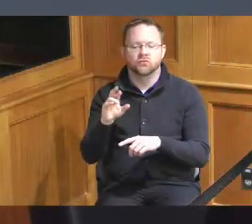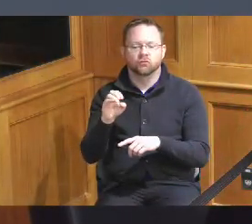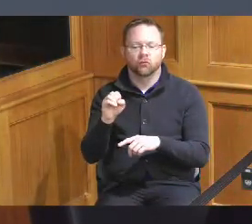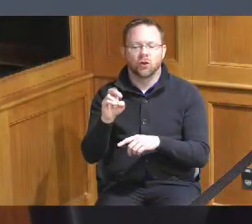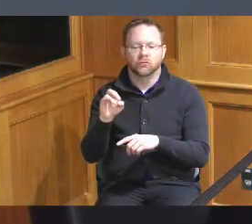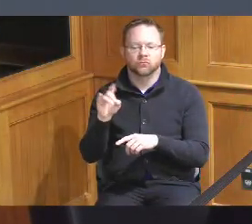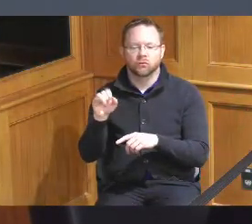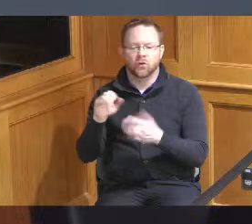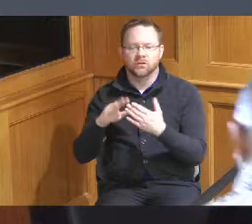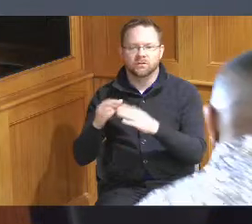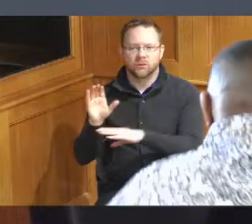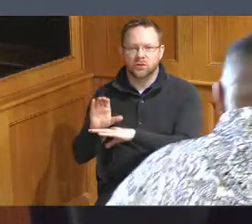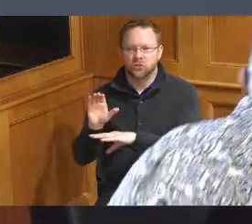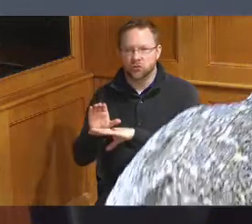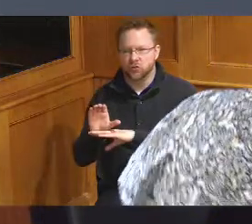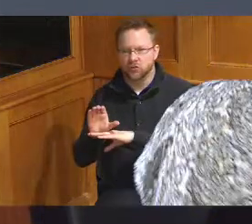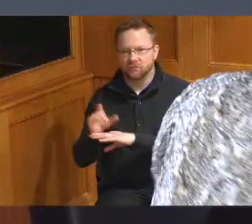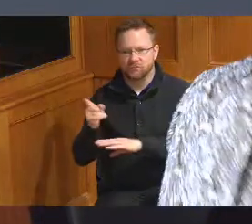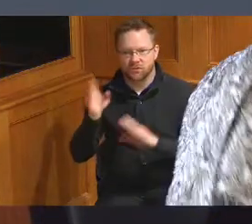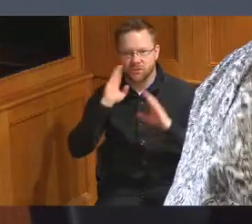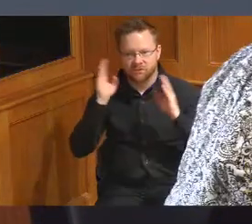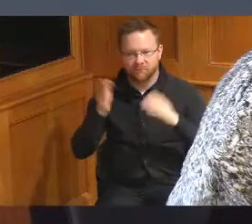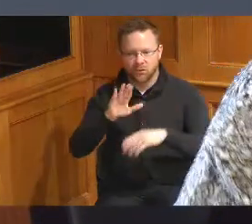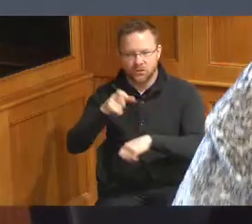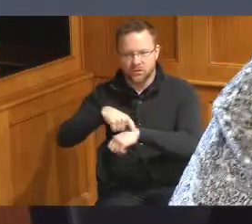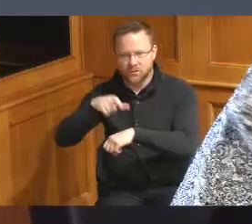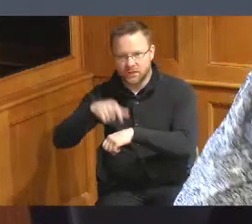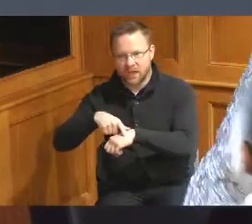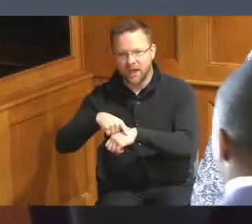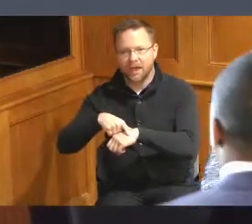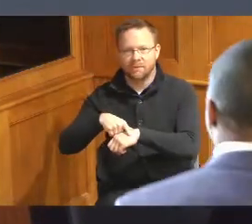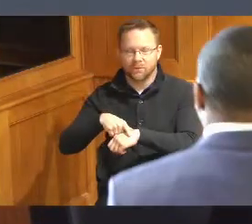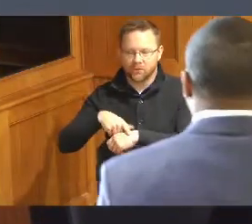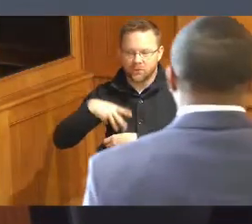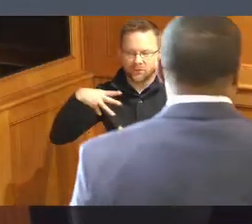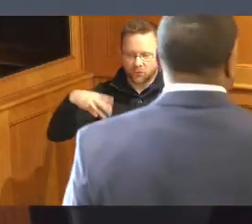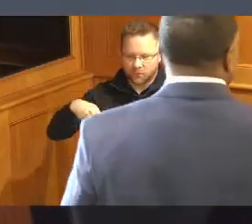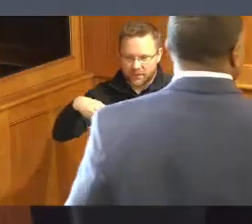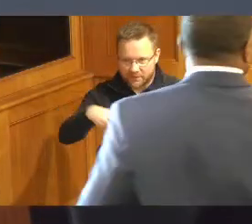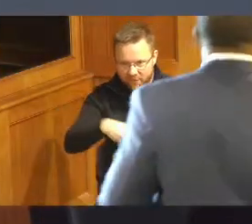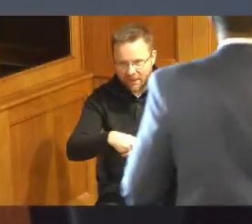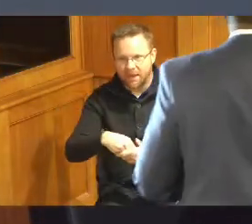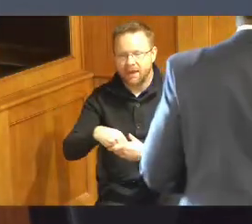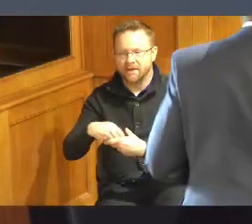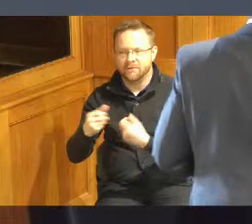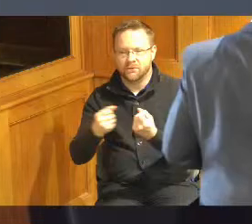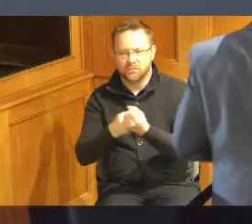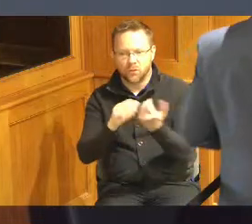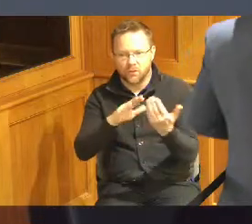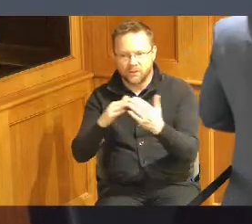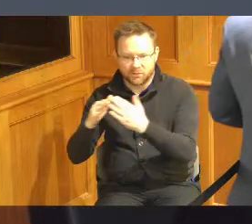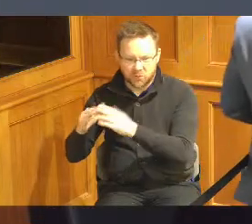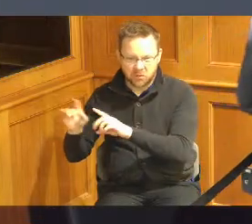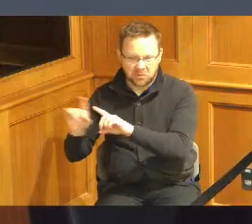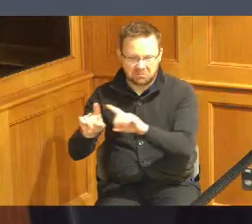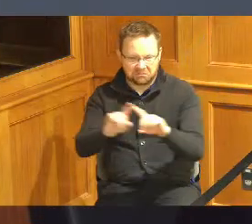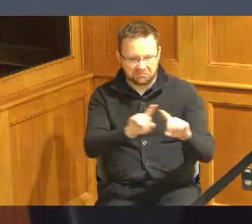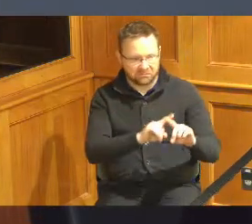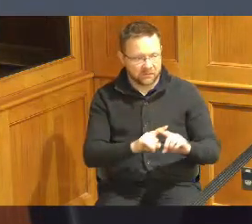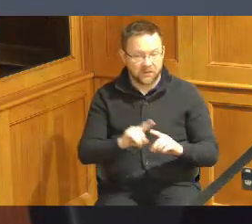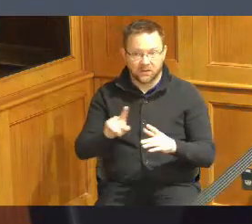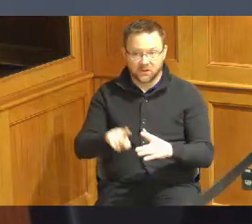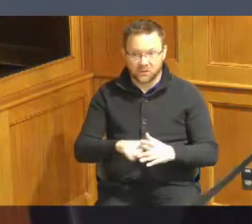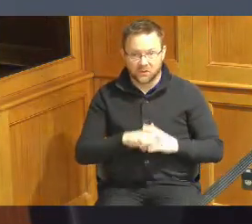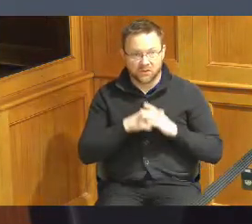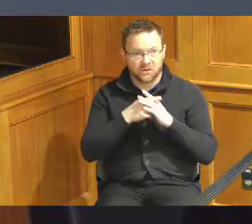has dedicated her time to participate, contribute, and provide her services through community involvement, and it all started in